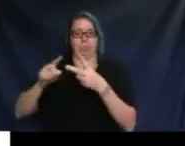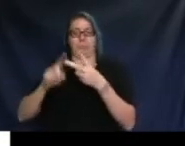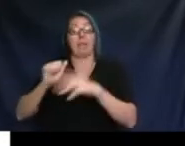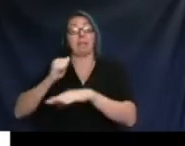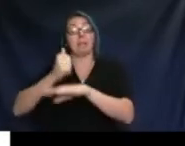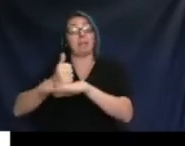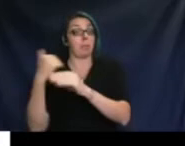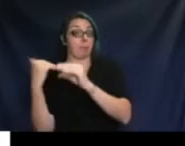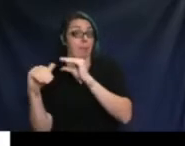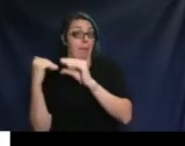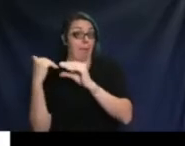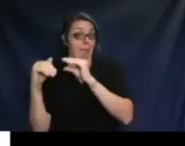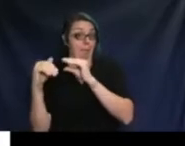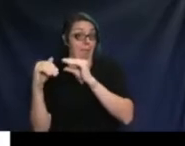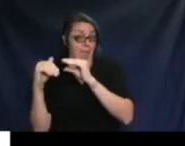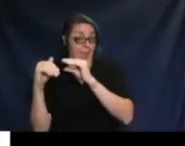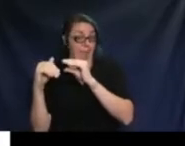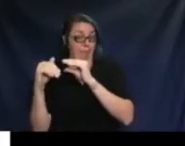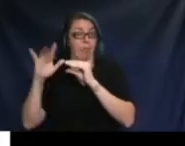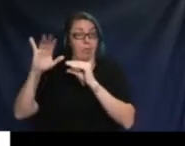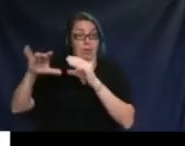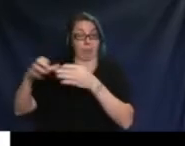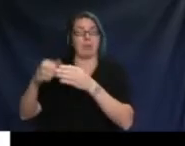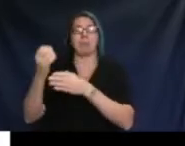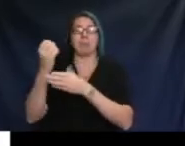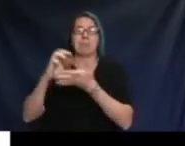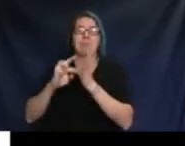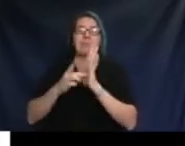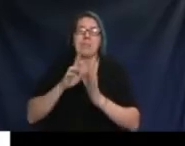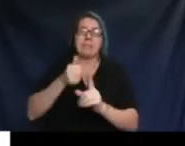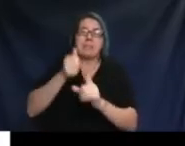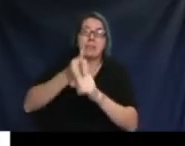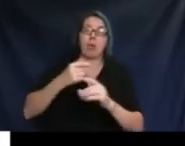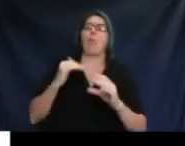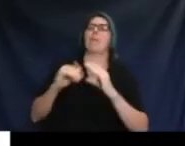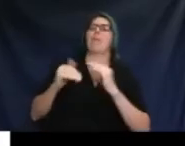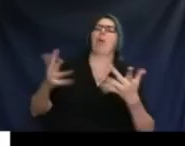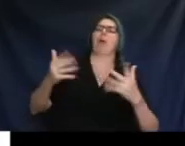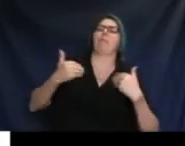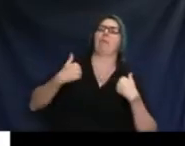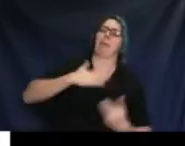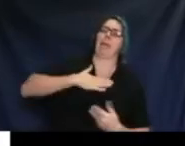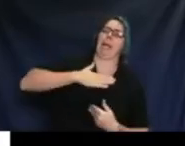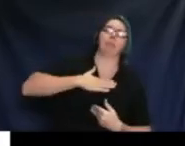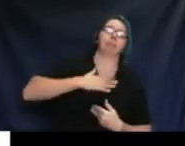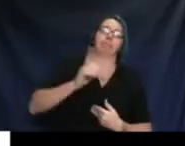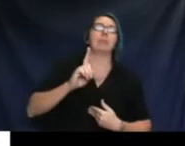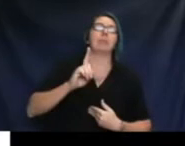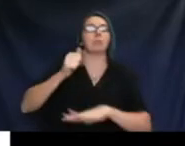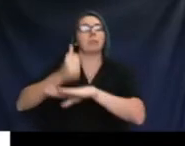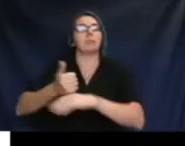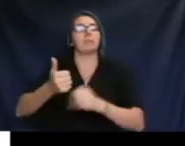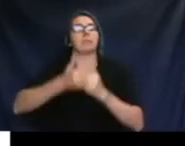particular collective. So it can't be the same email address you already have used in your individual